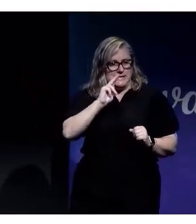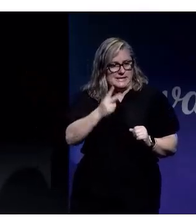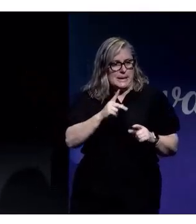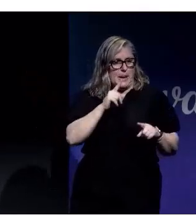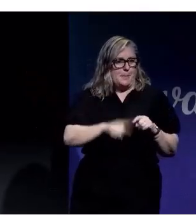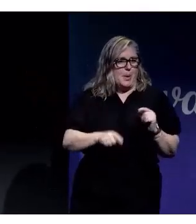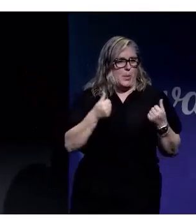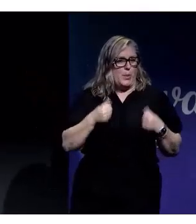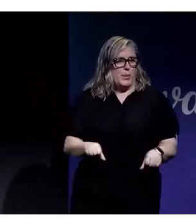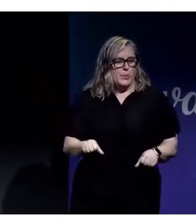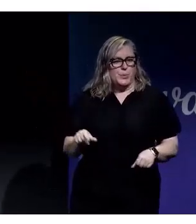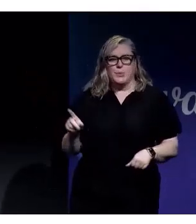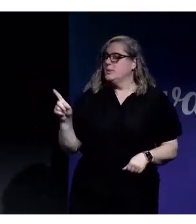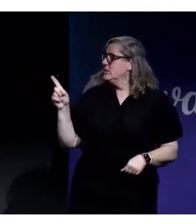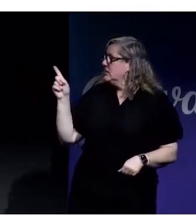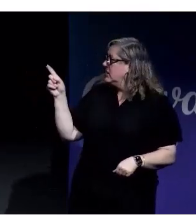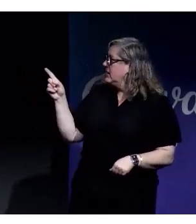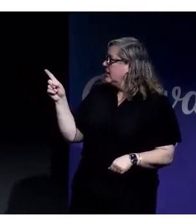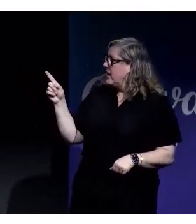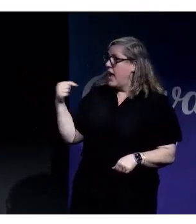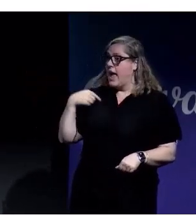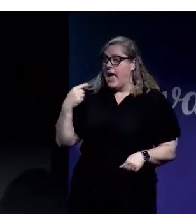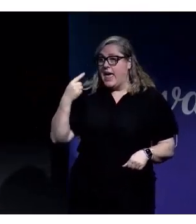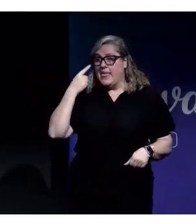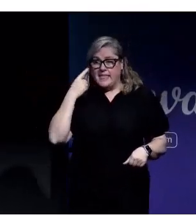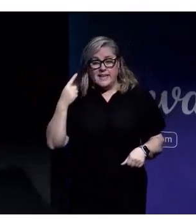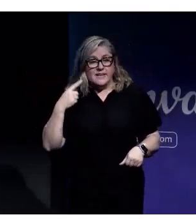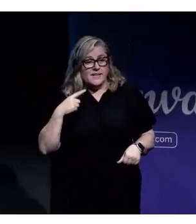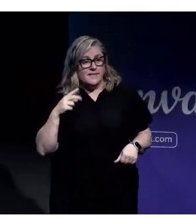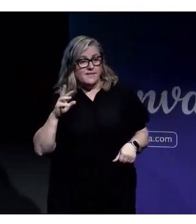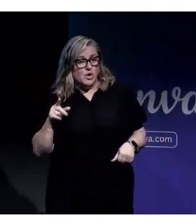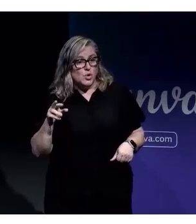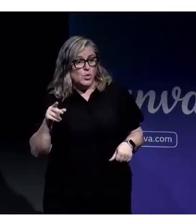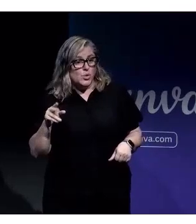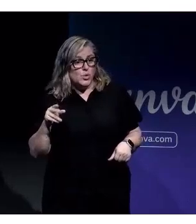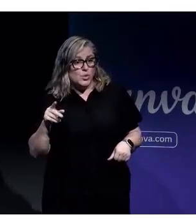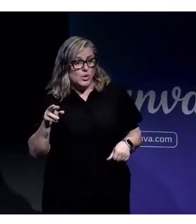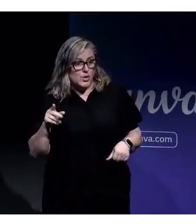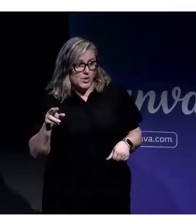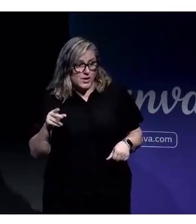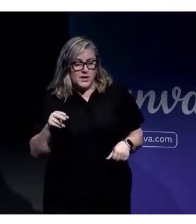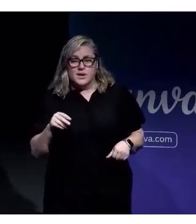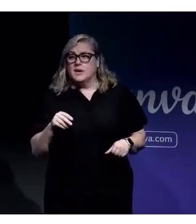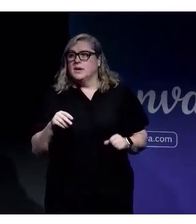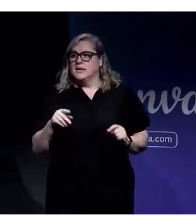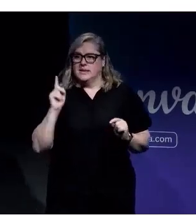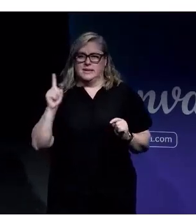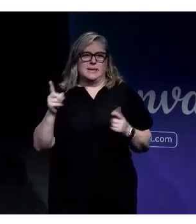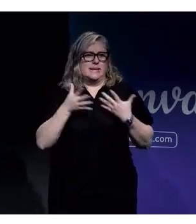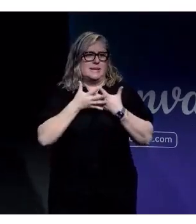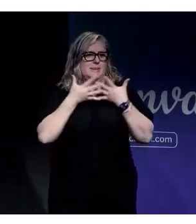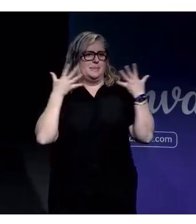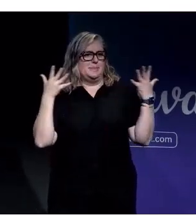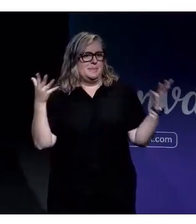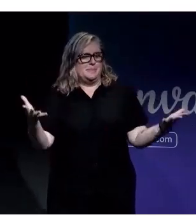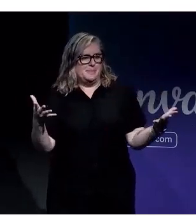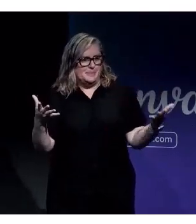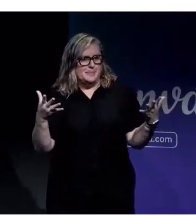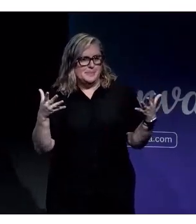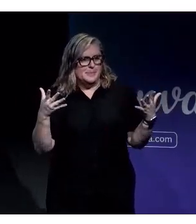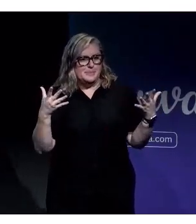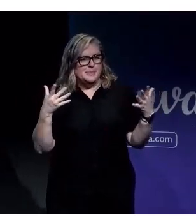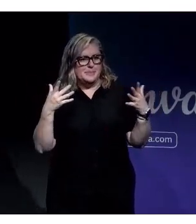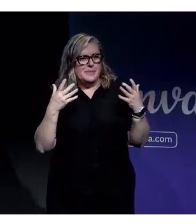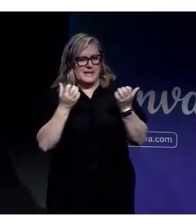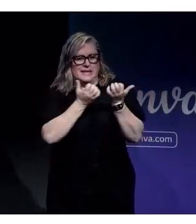one behind default. And I think it's because it's the largest text size presented to